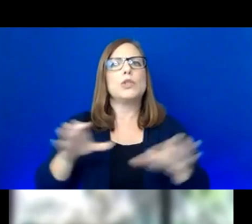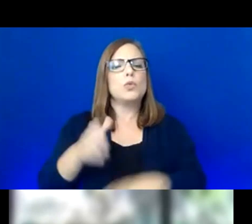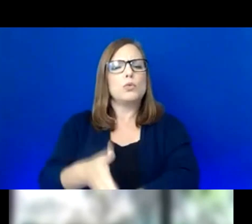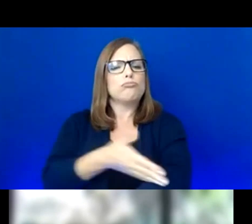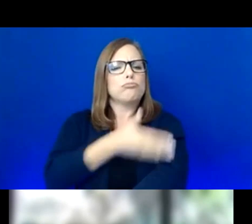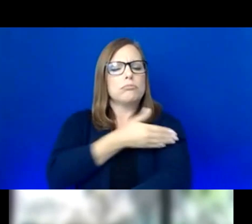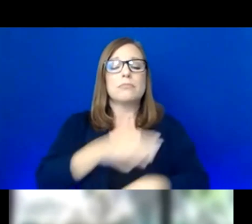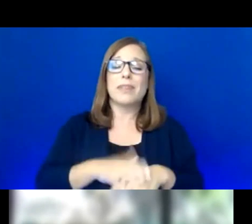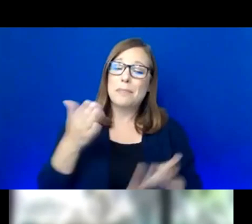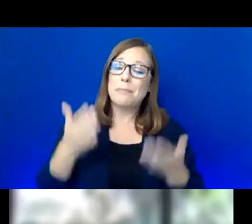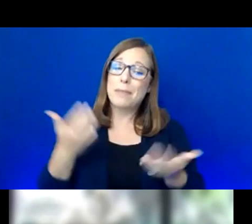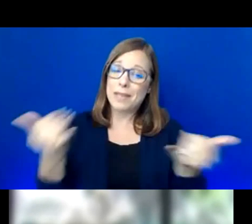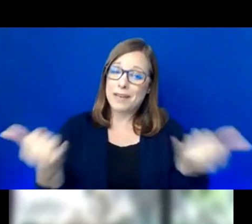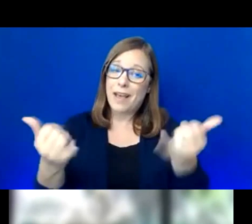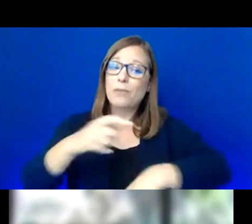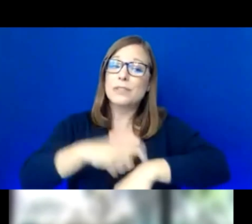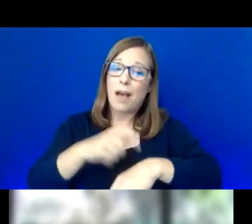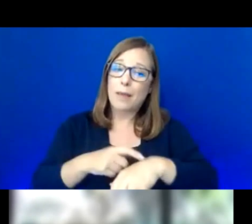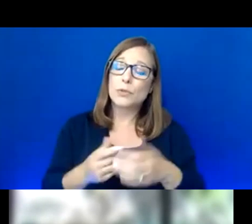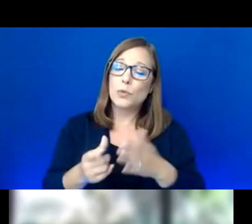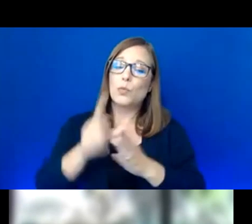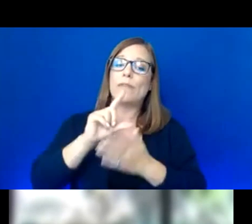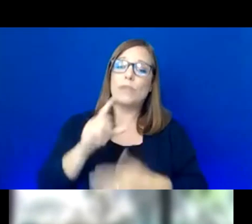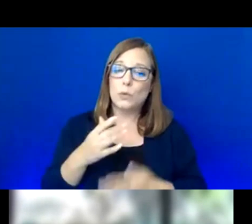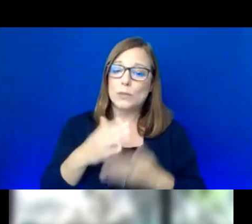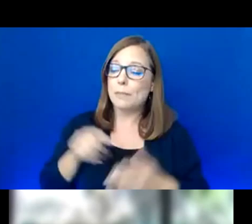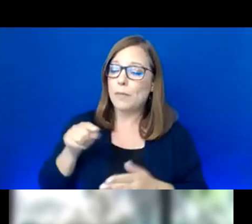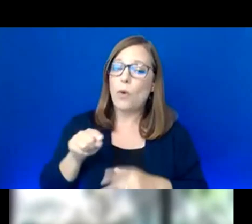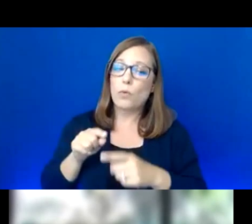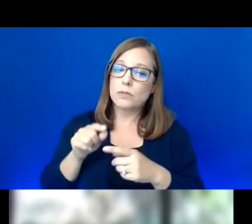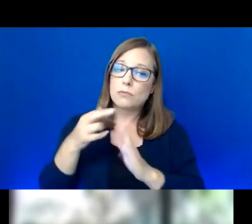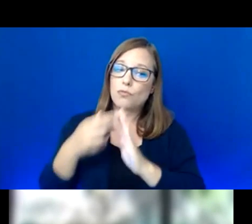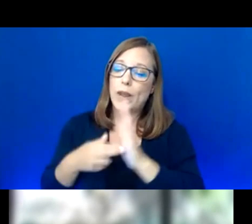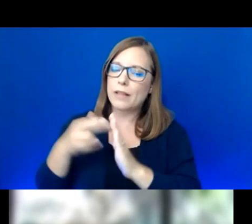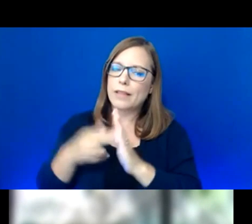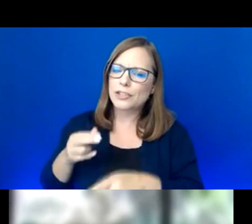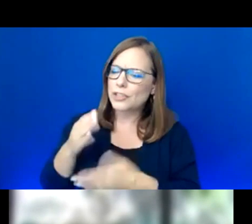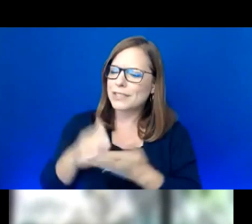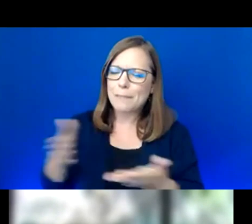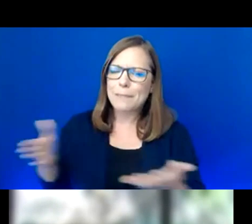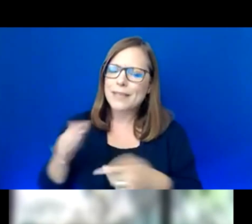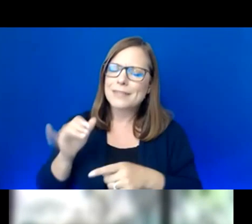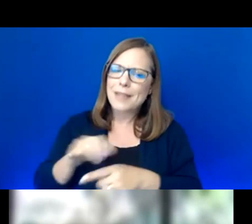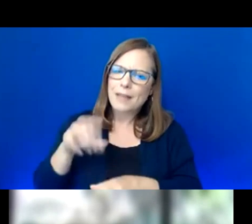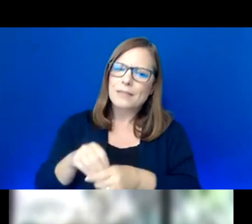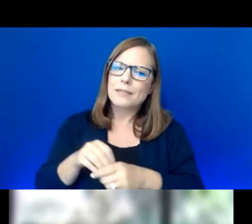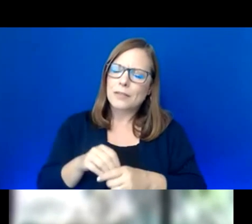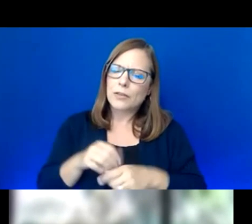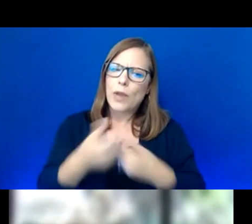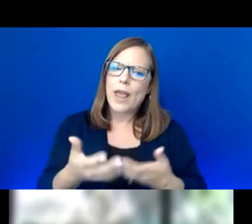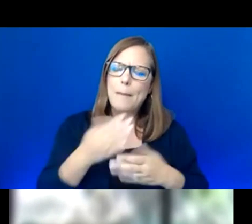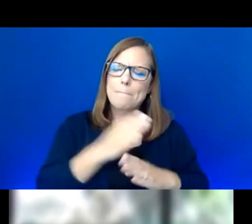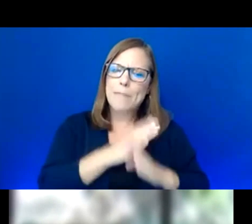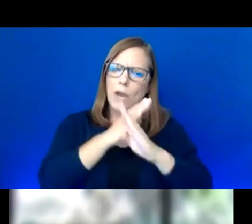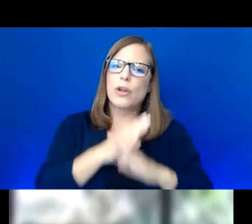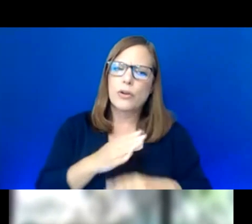to review some of the regulations to ensure that barriers aren't present that negatively impact access to services. So